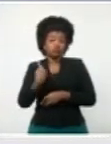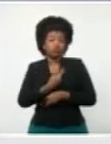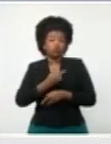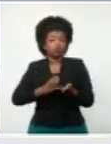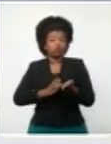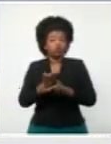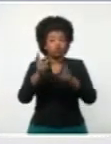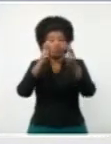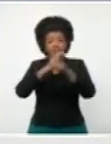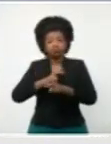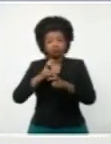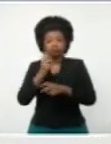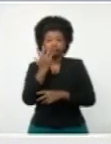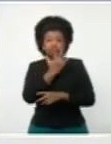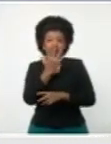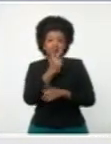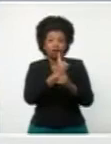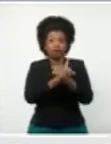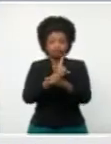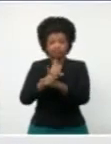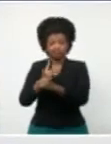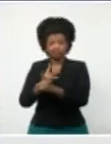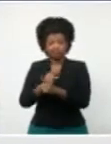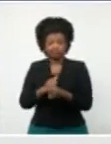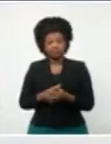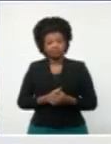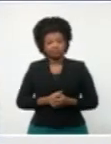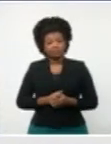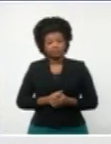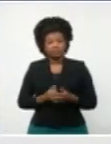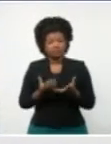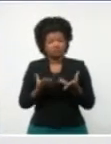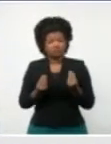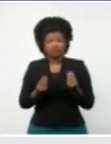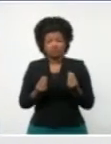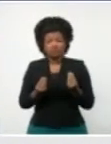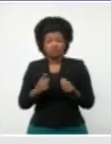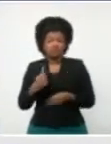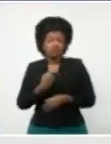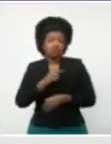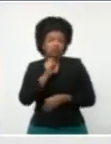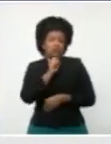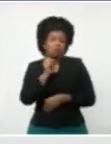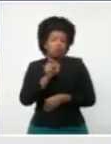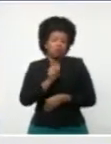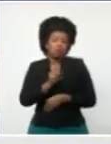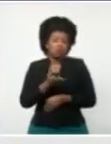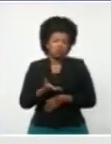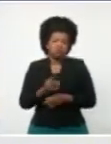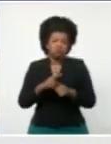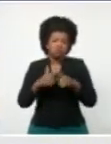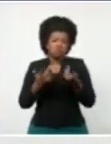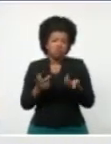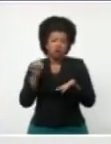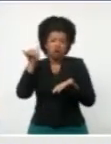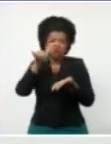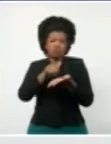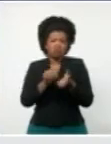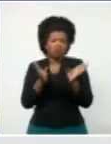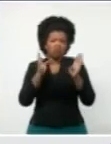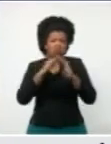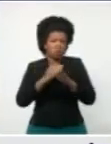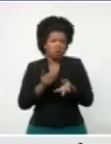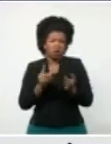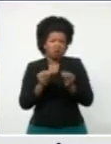abroad? I think that in our country, news reports have informed about the arrivals of some